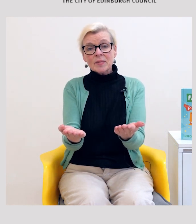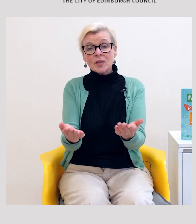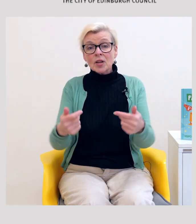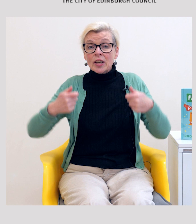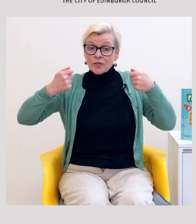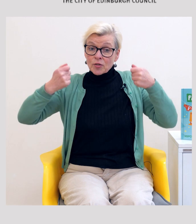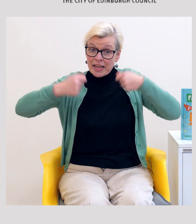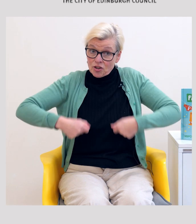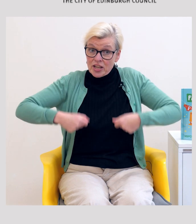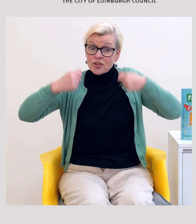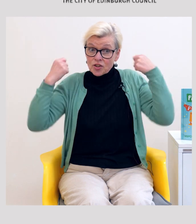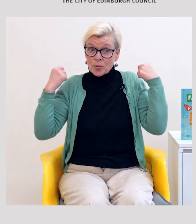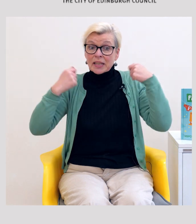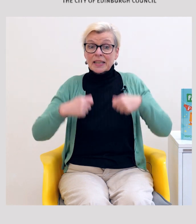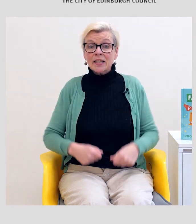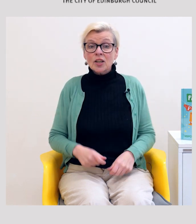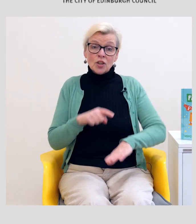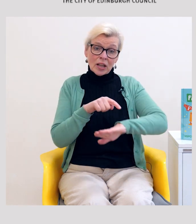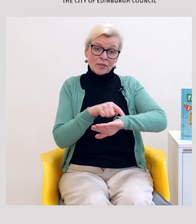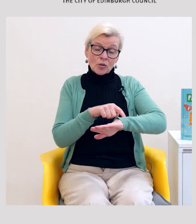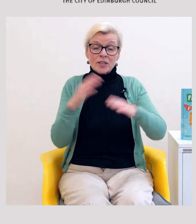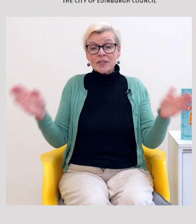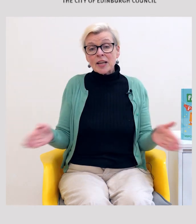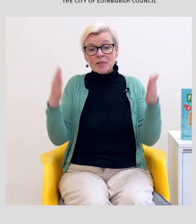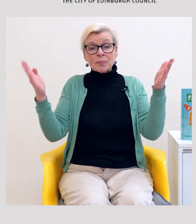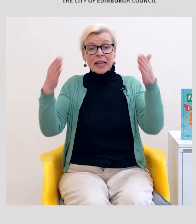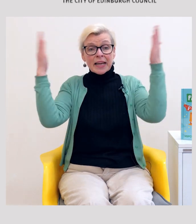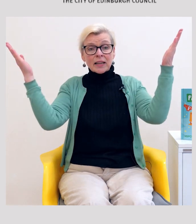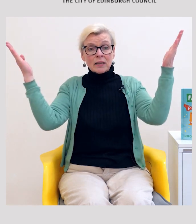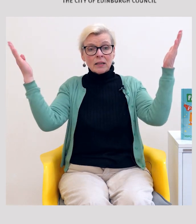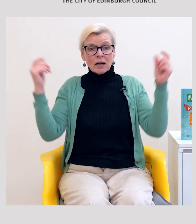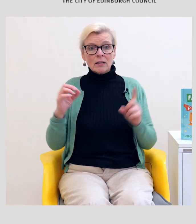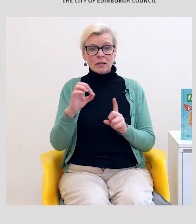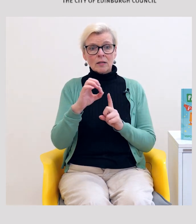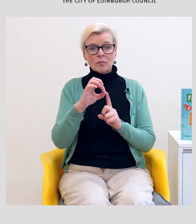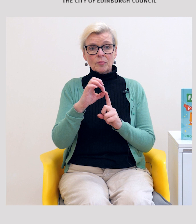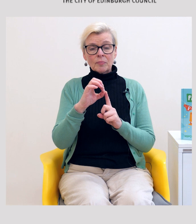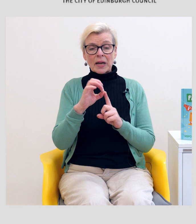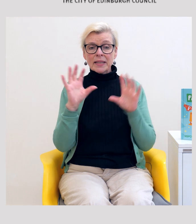says. If you get changed quickly, you'll have lots of time to play.